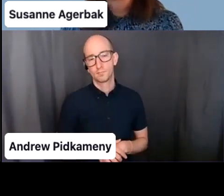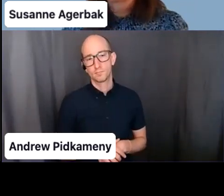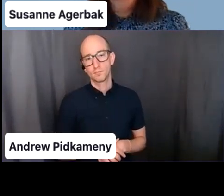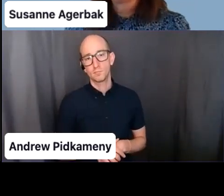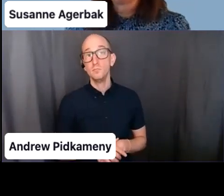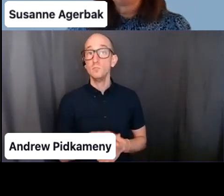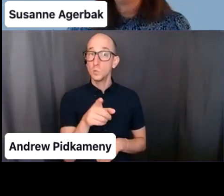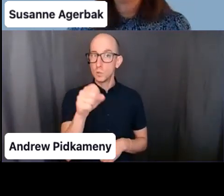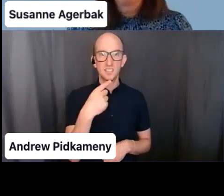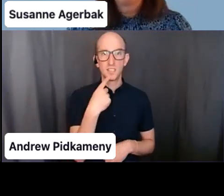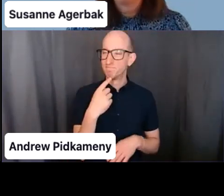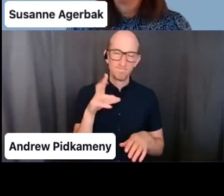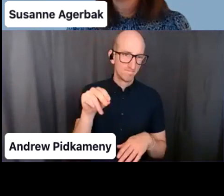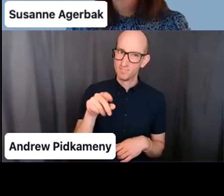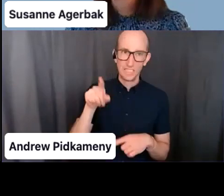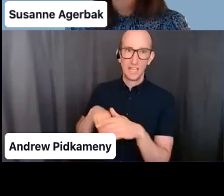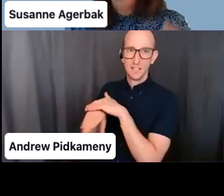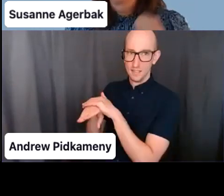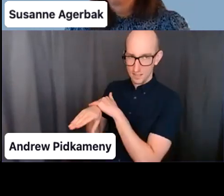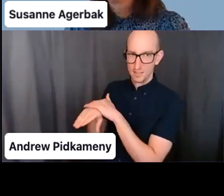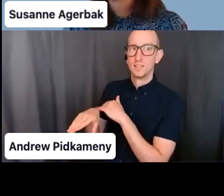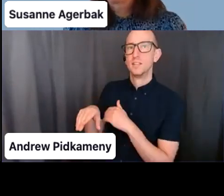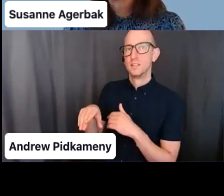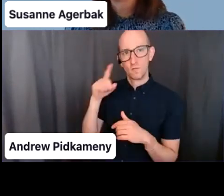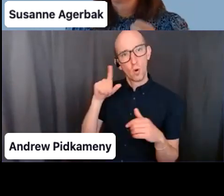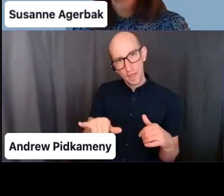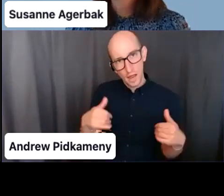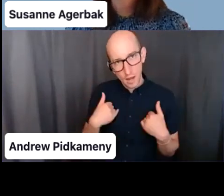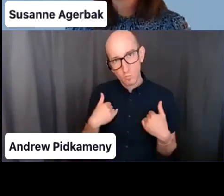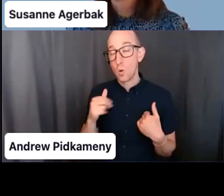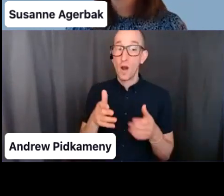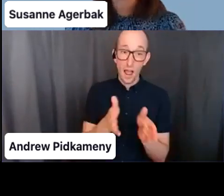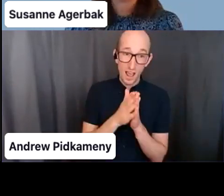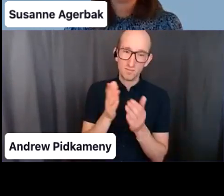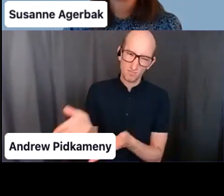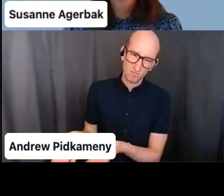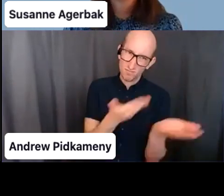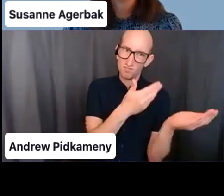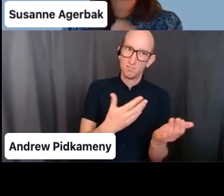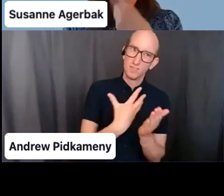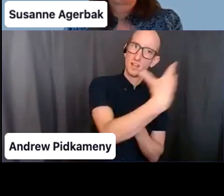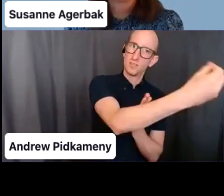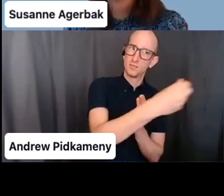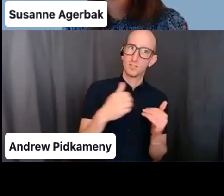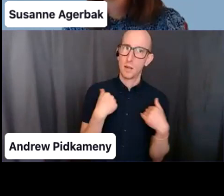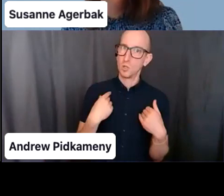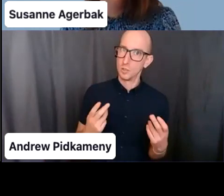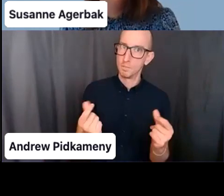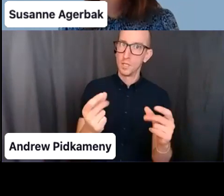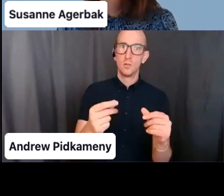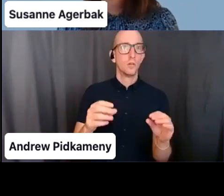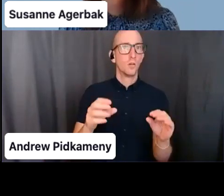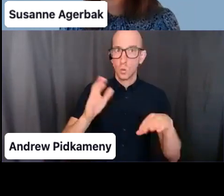deny access to a service animal or ask the handler to remove an animal immediately without